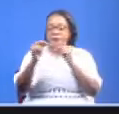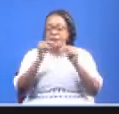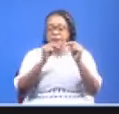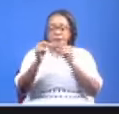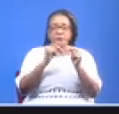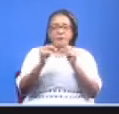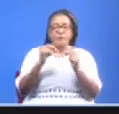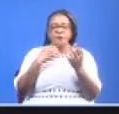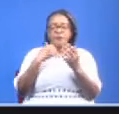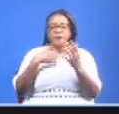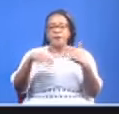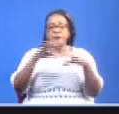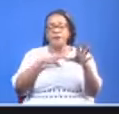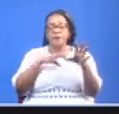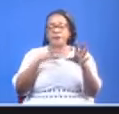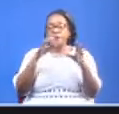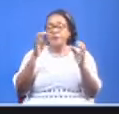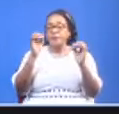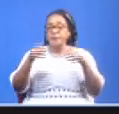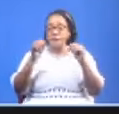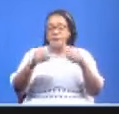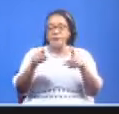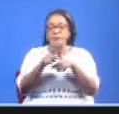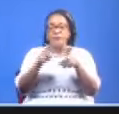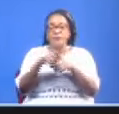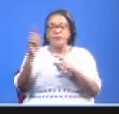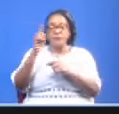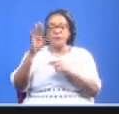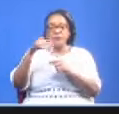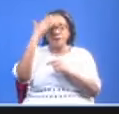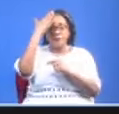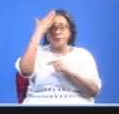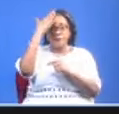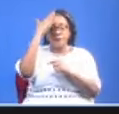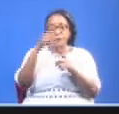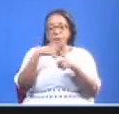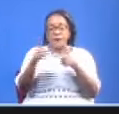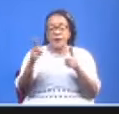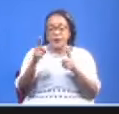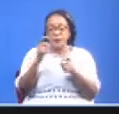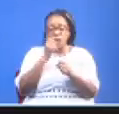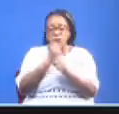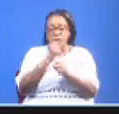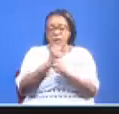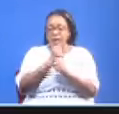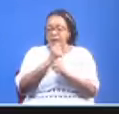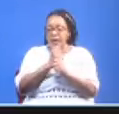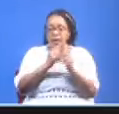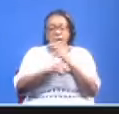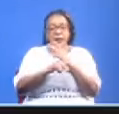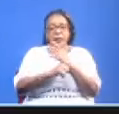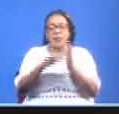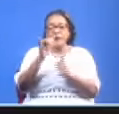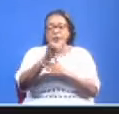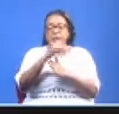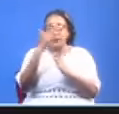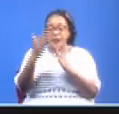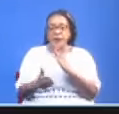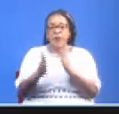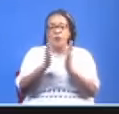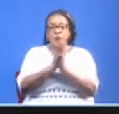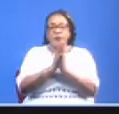draft agreements ahead of the ministerial segment from Monday. But despite working past midnight, the talks ended at an impasse